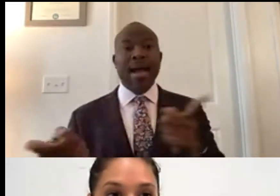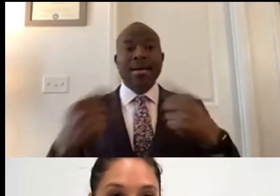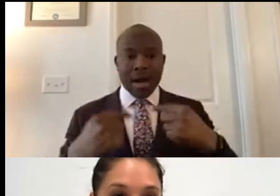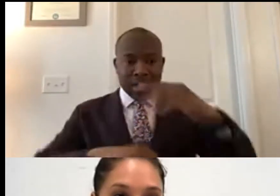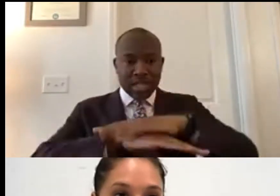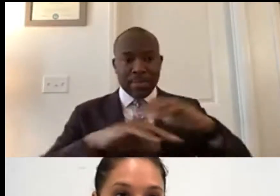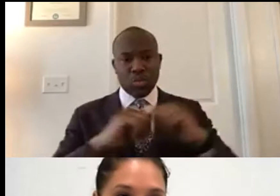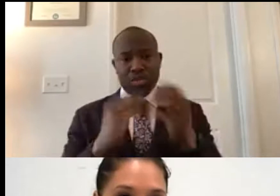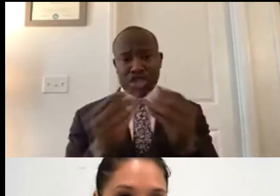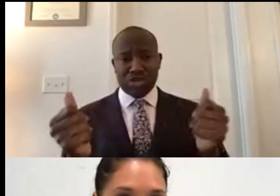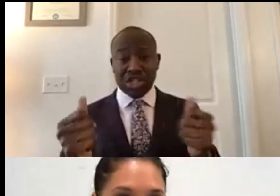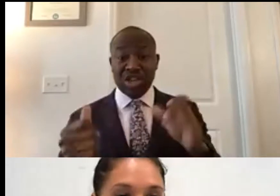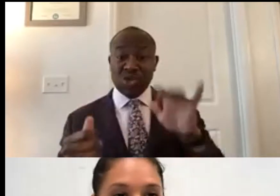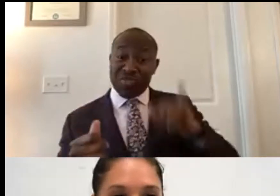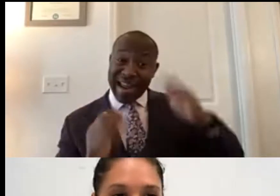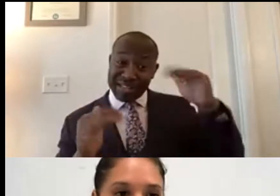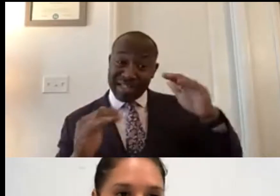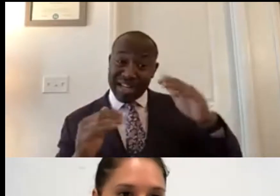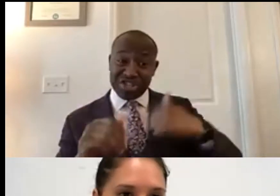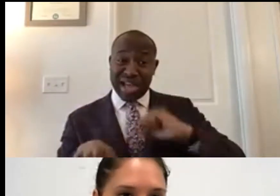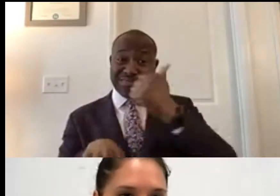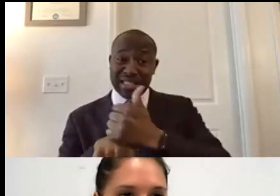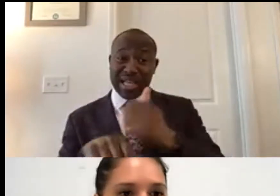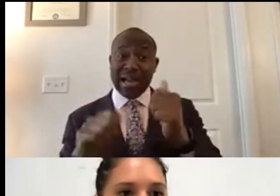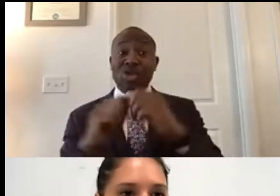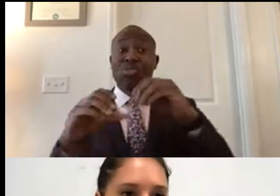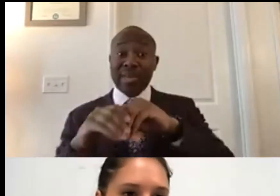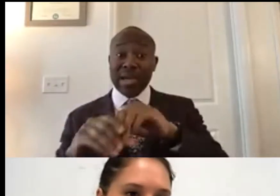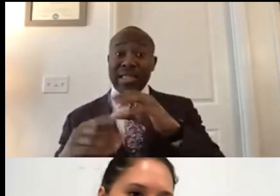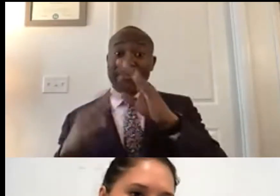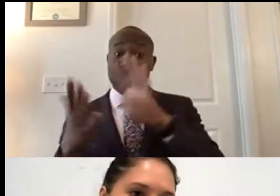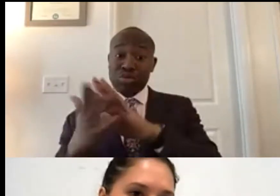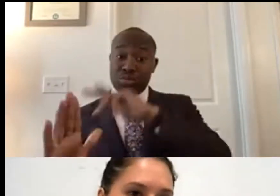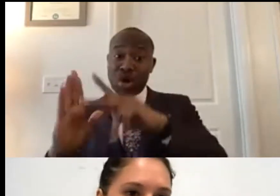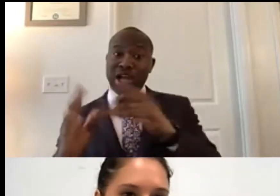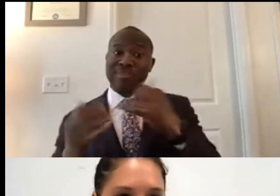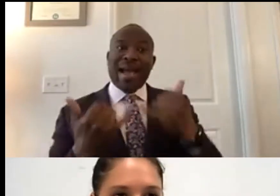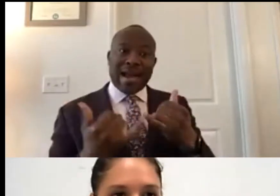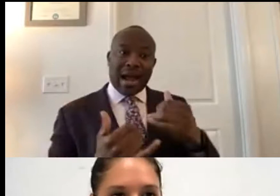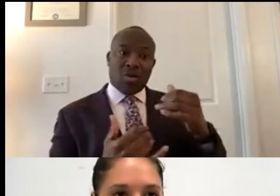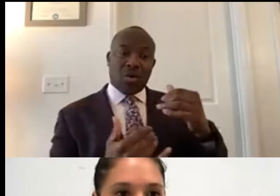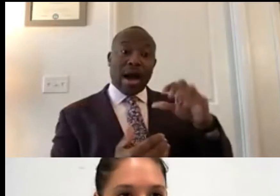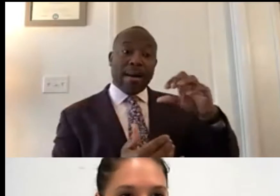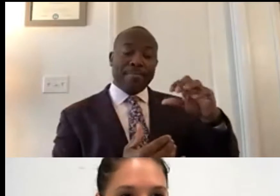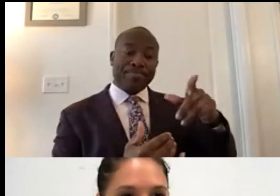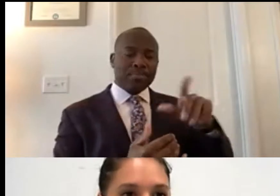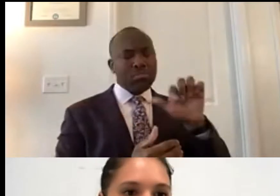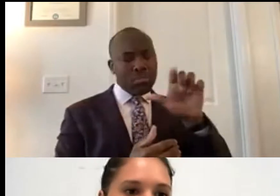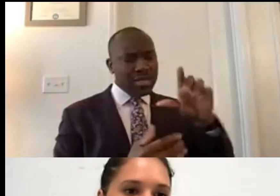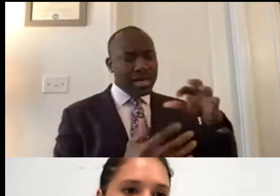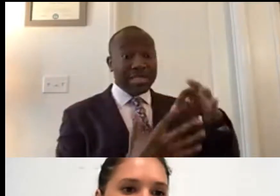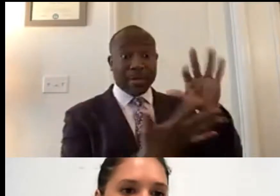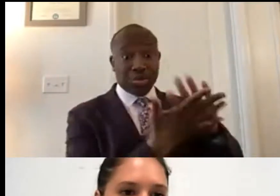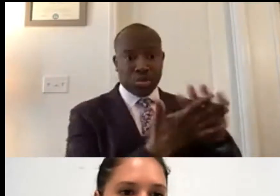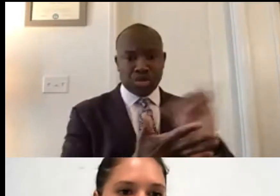everyone has their area of expertise. So we're coming to the table with solutions. So that's the expectation that I set up within the special school programs,